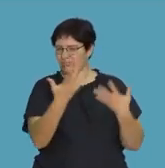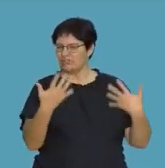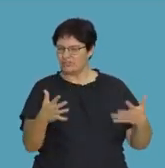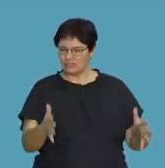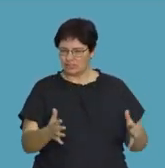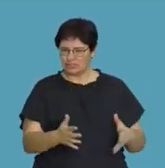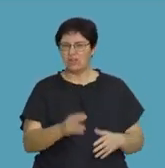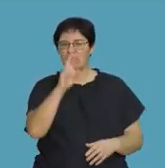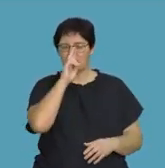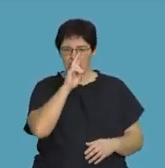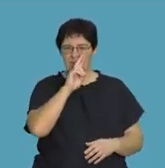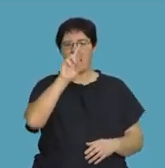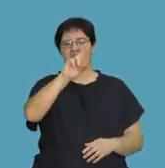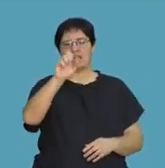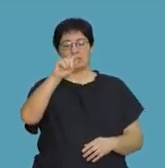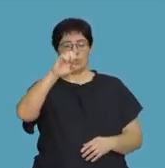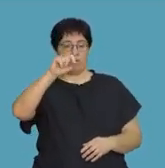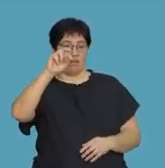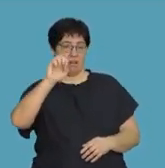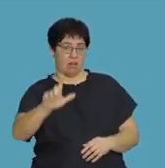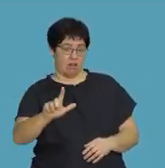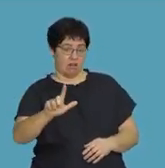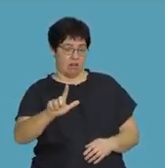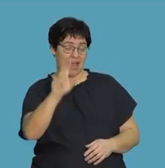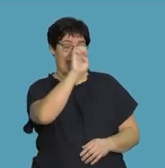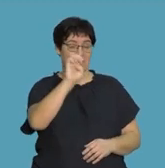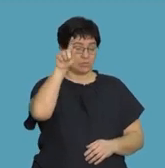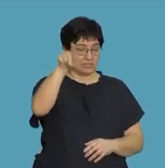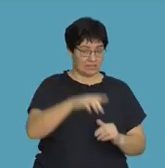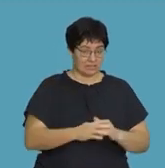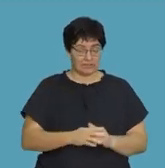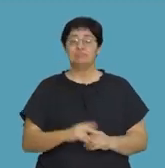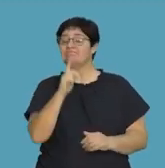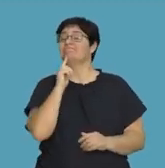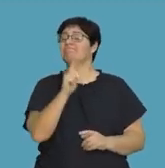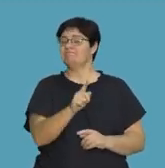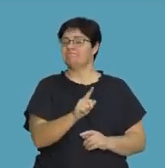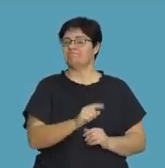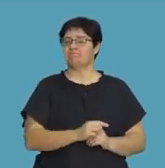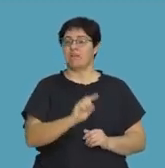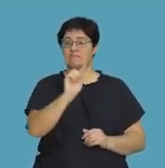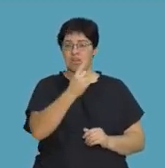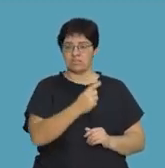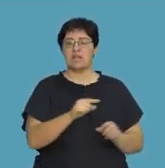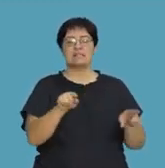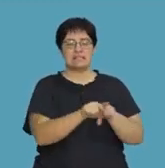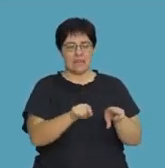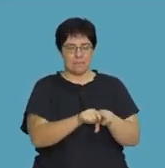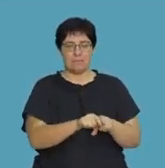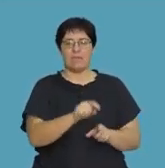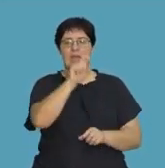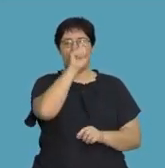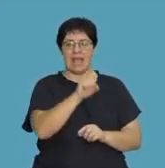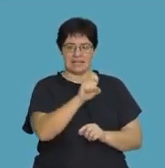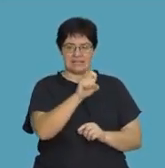looking at the rational exponents, right? We said that the first part here will be the same as x to the